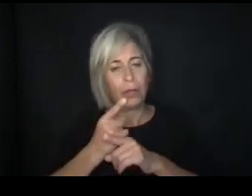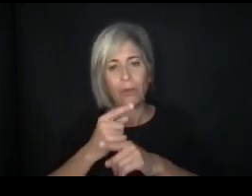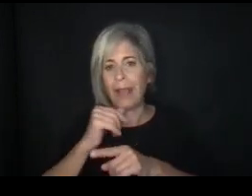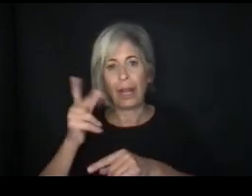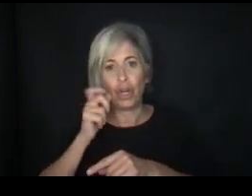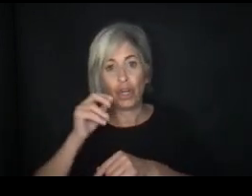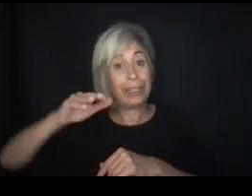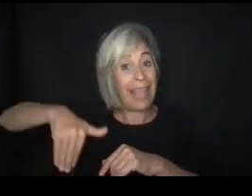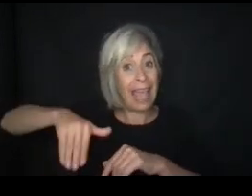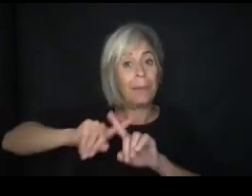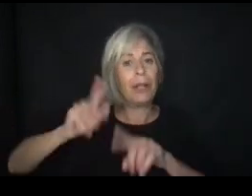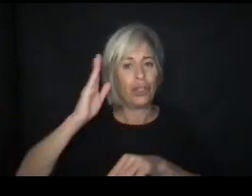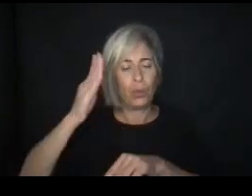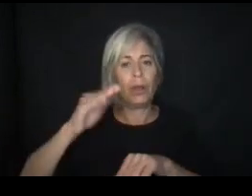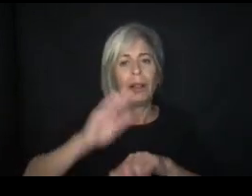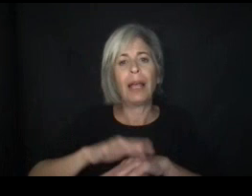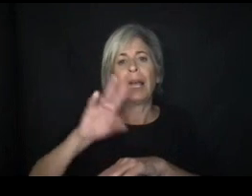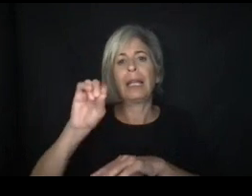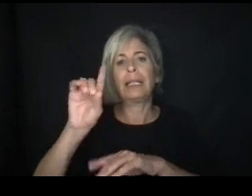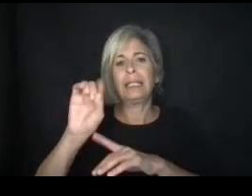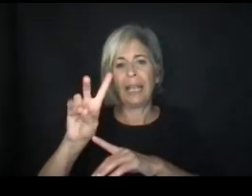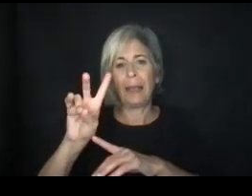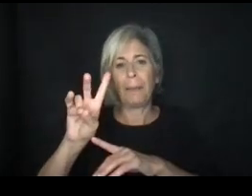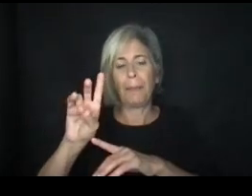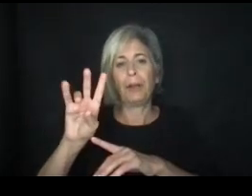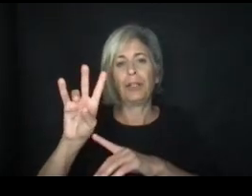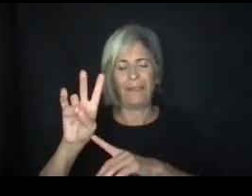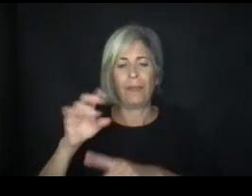yet, but you will on December 7th. So Annette.